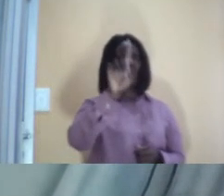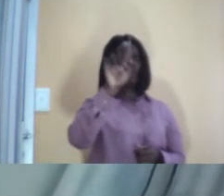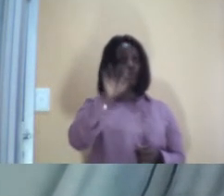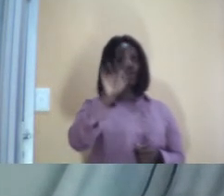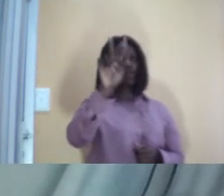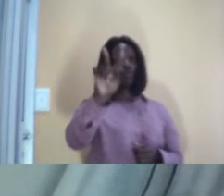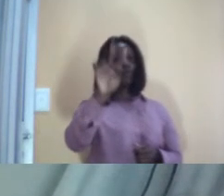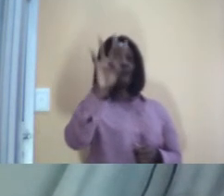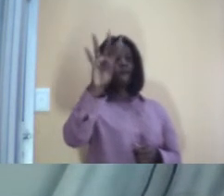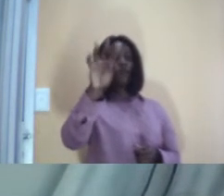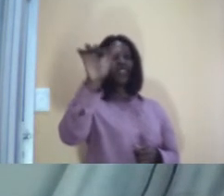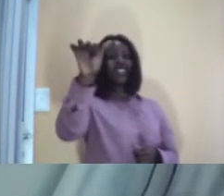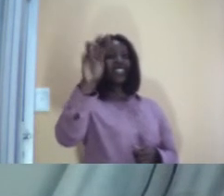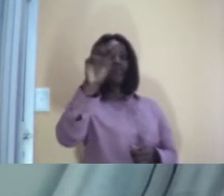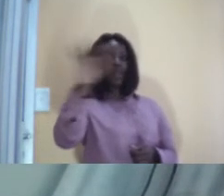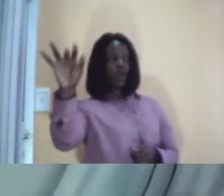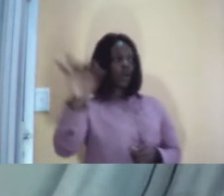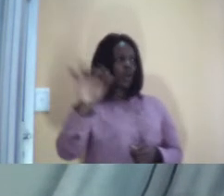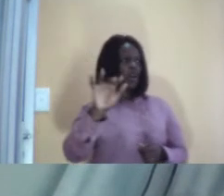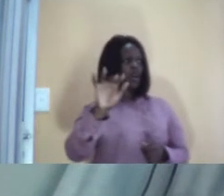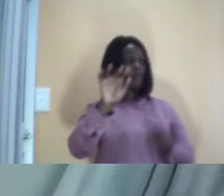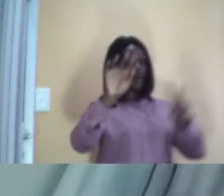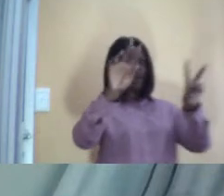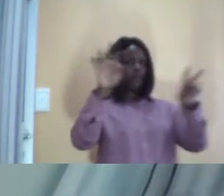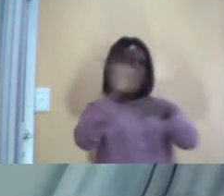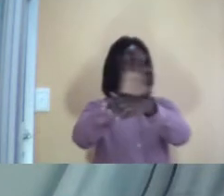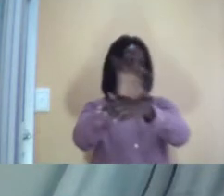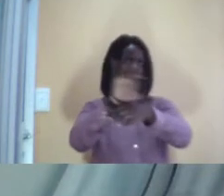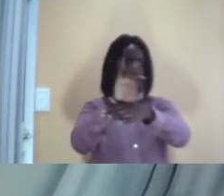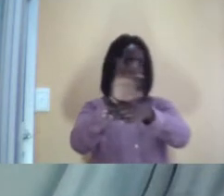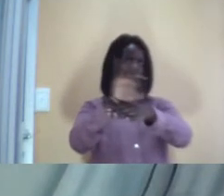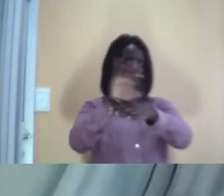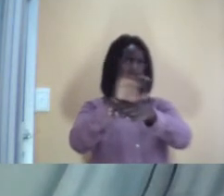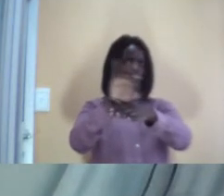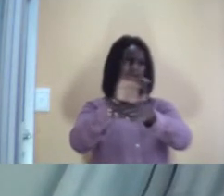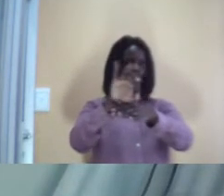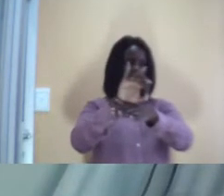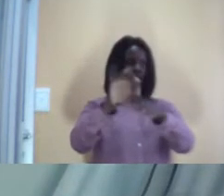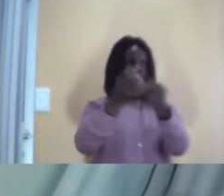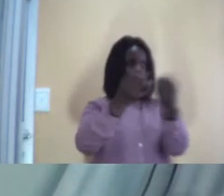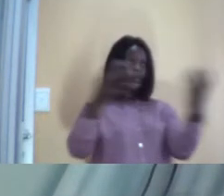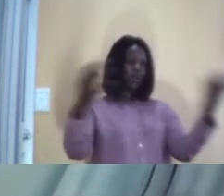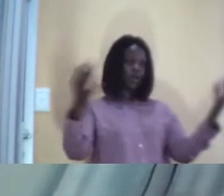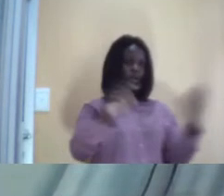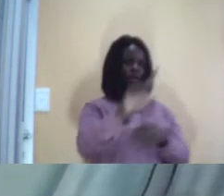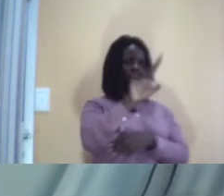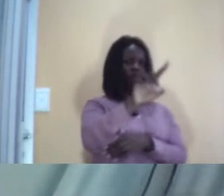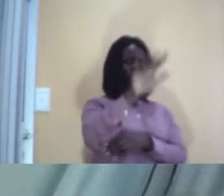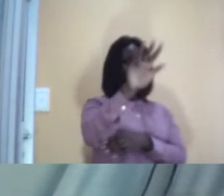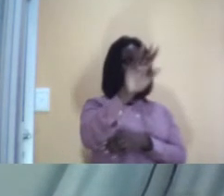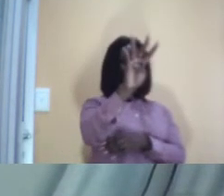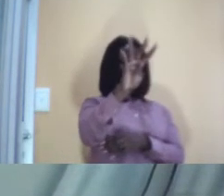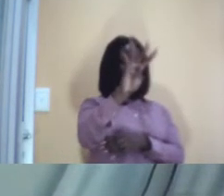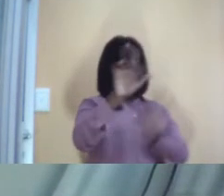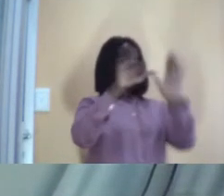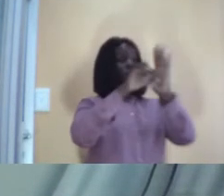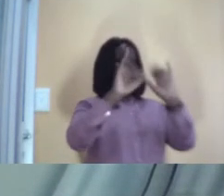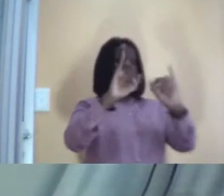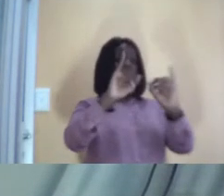1.246 million to cater for planning filling of 194 critical posts.